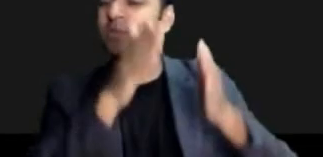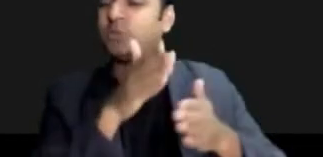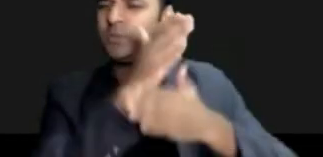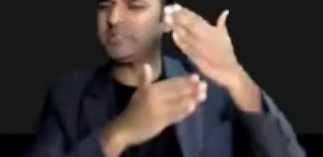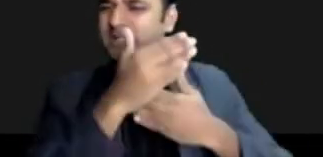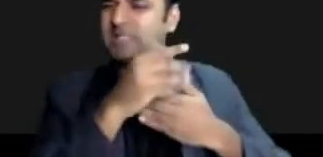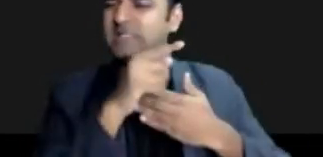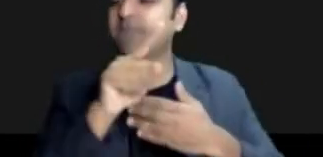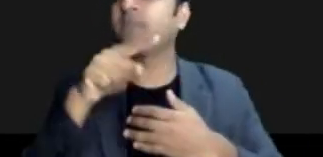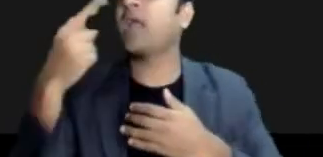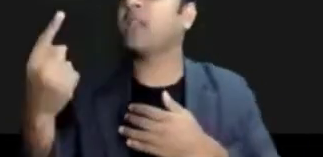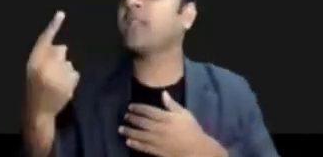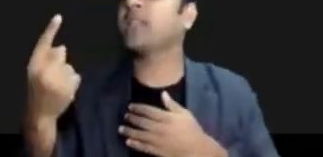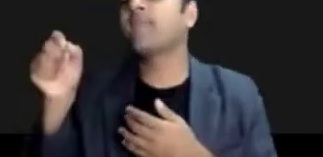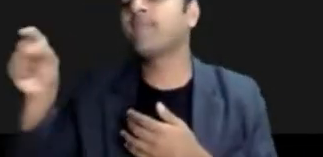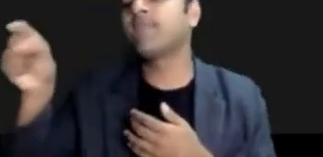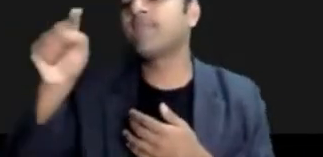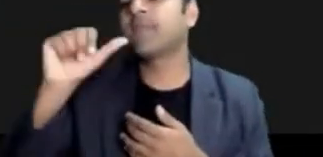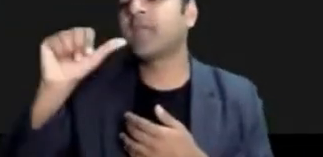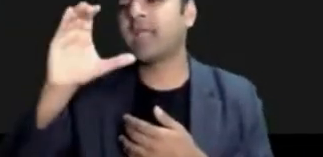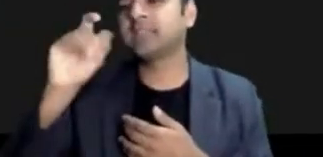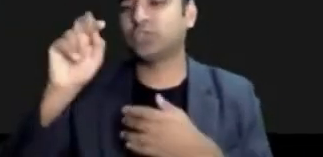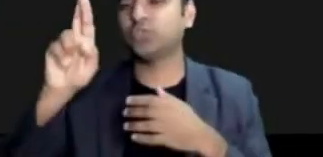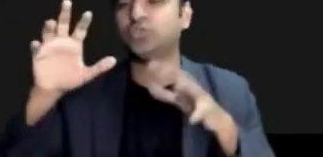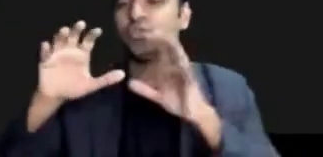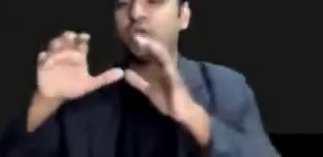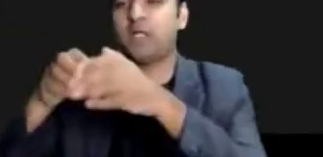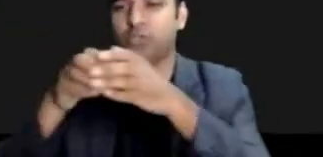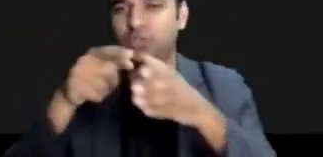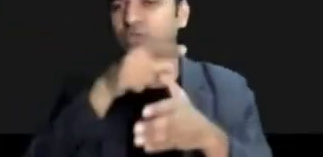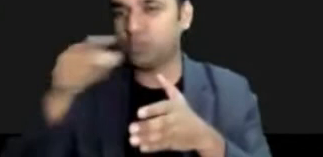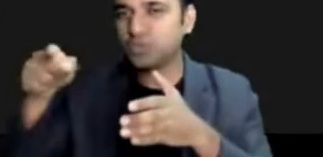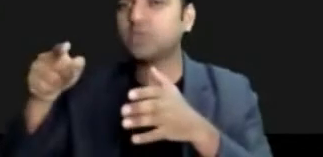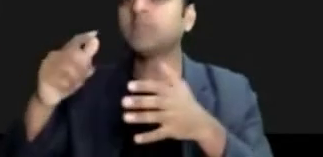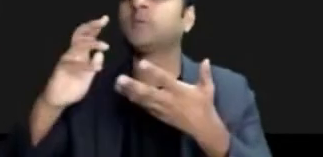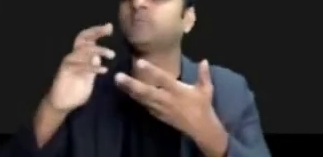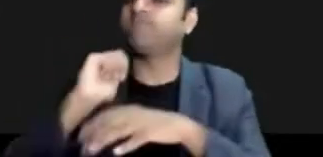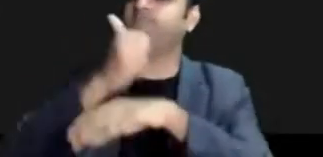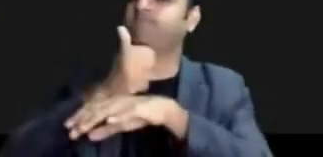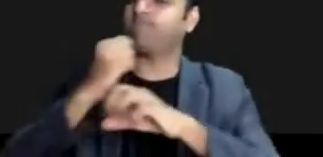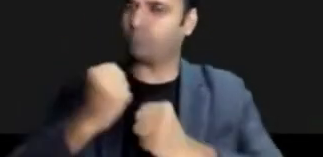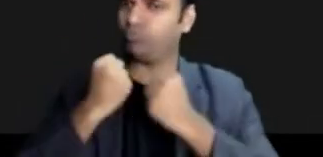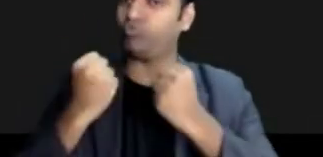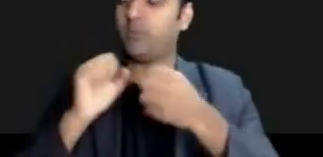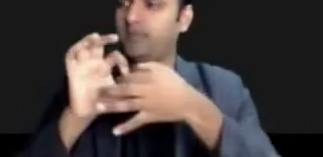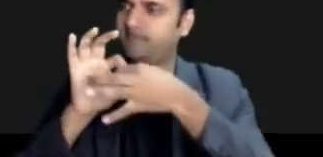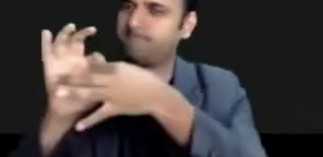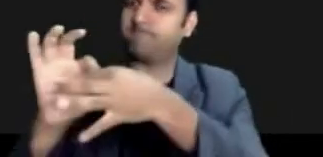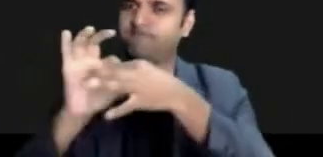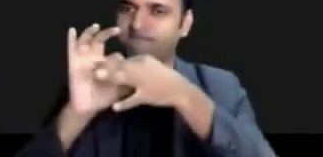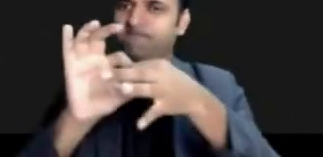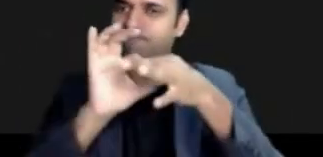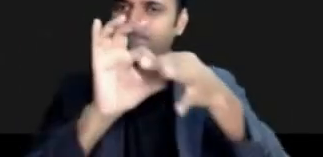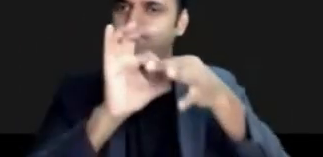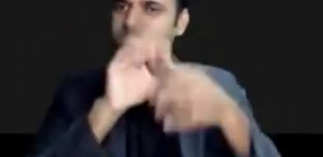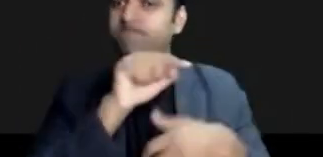DRR actors from other regions or at a global level? What can they do to have more network and to exchange expertise and